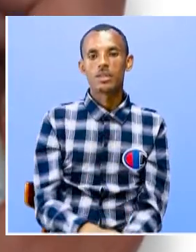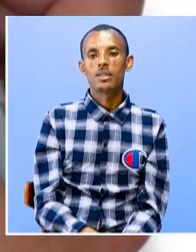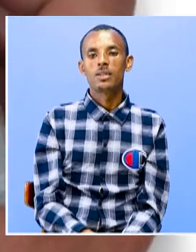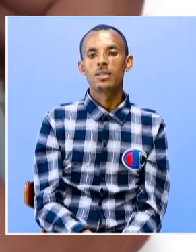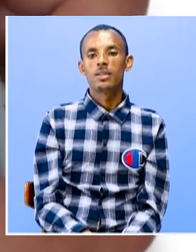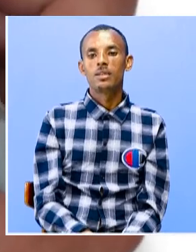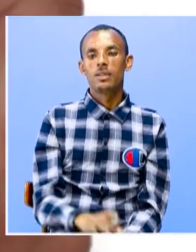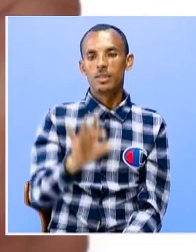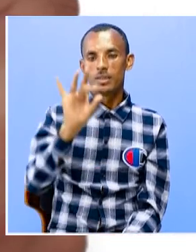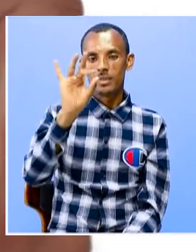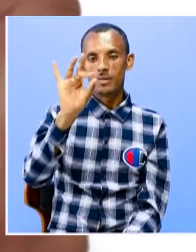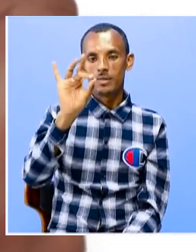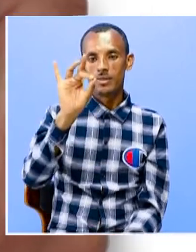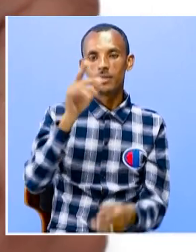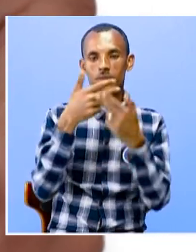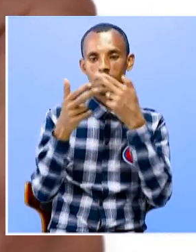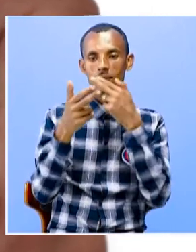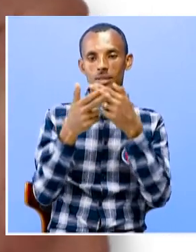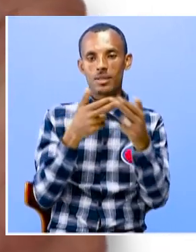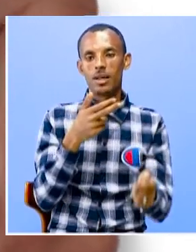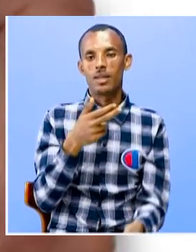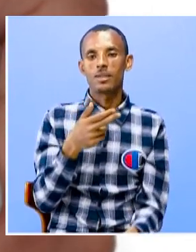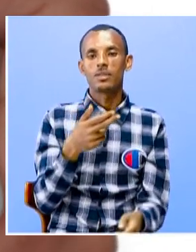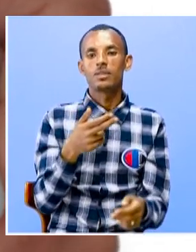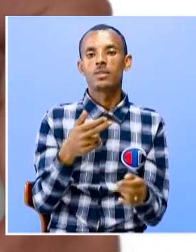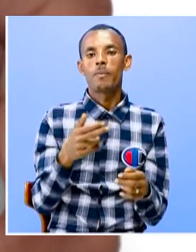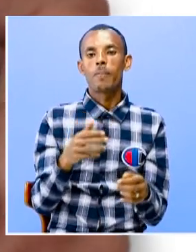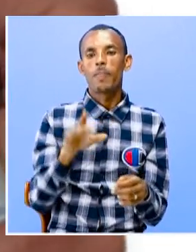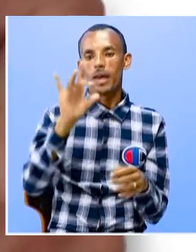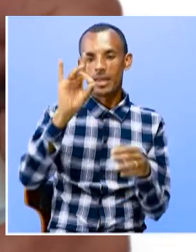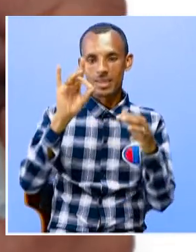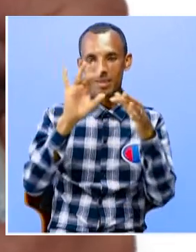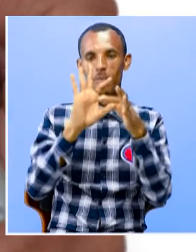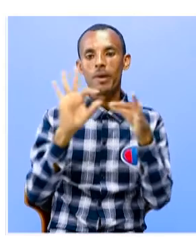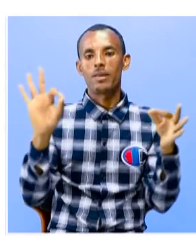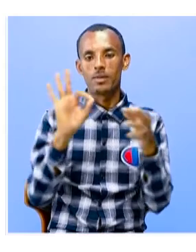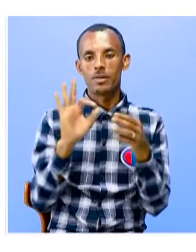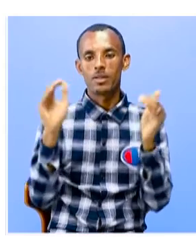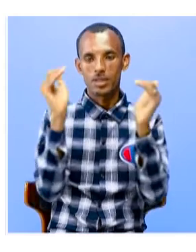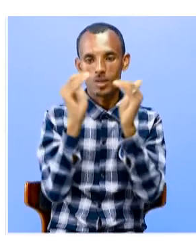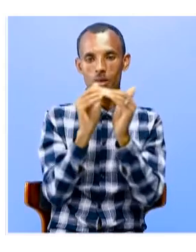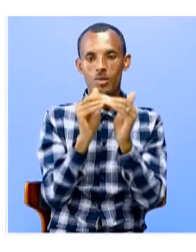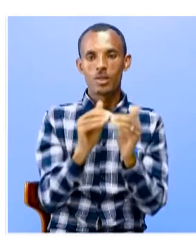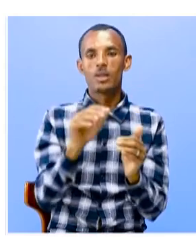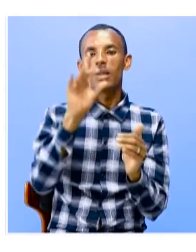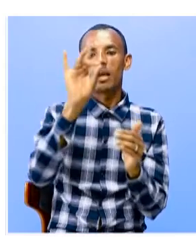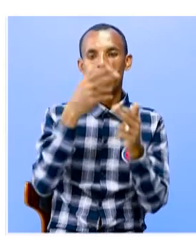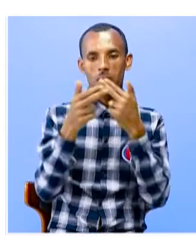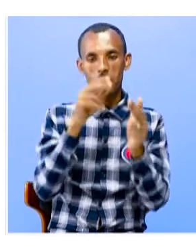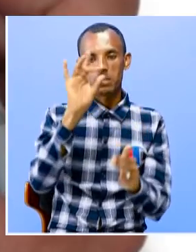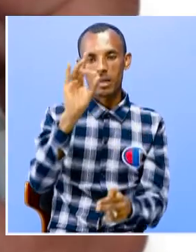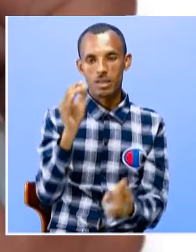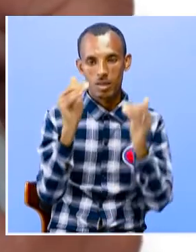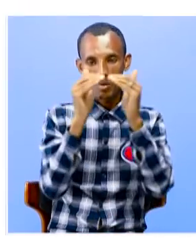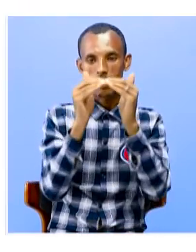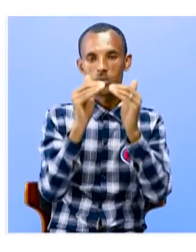take the number, it is 8 meter times 8 meter. Therefore 8 times 8